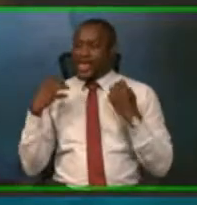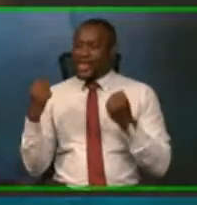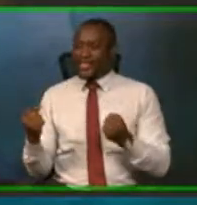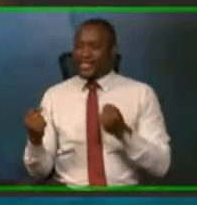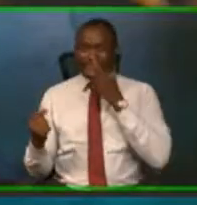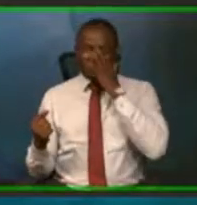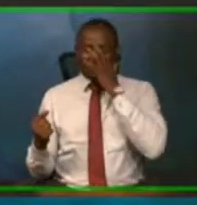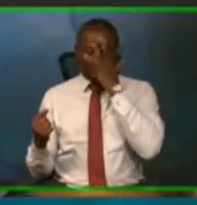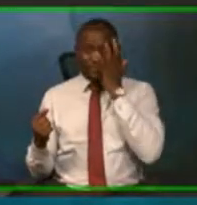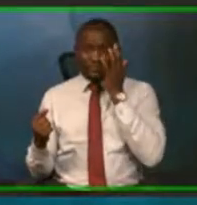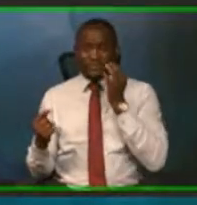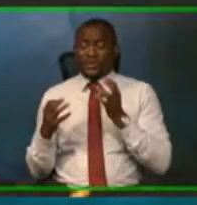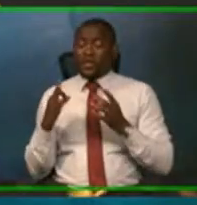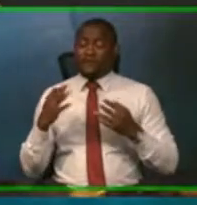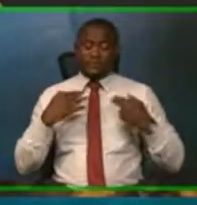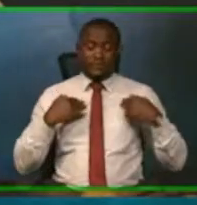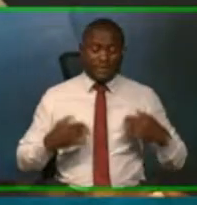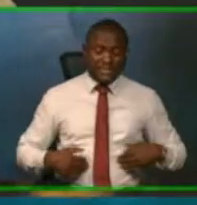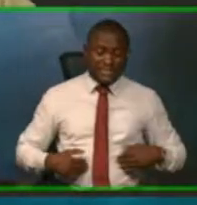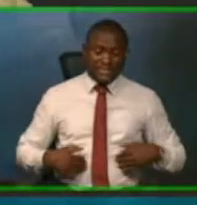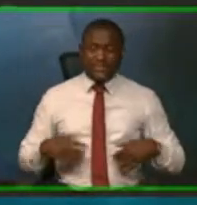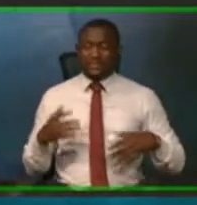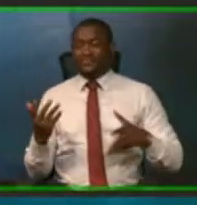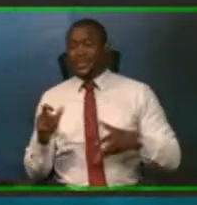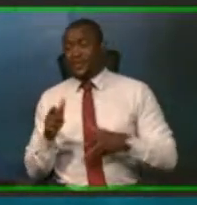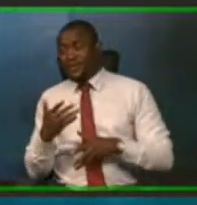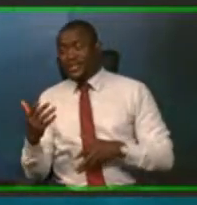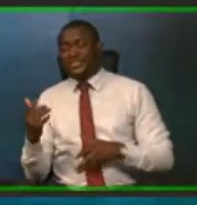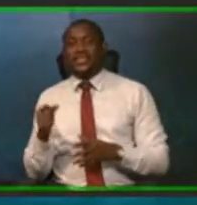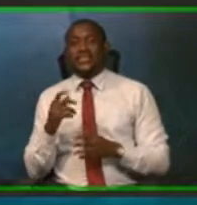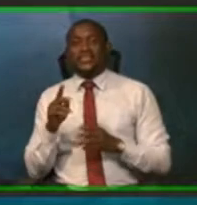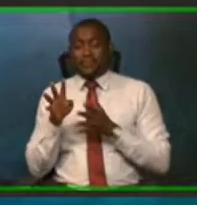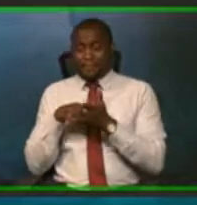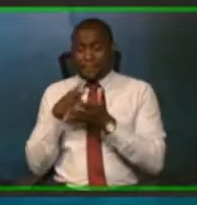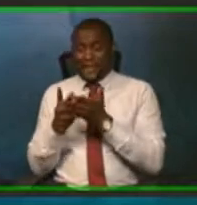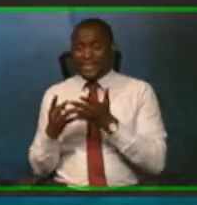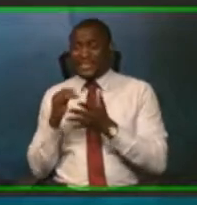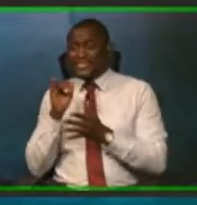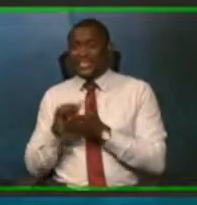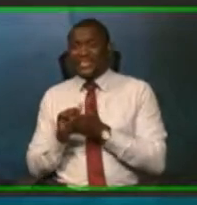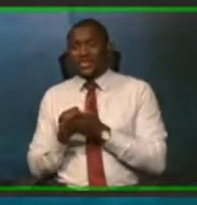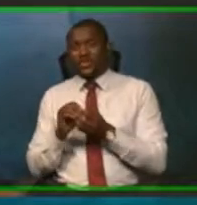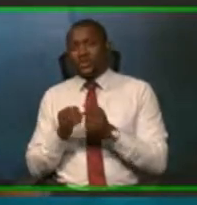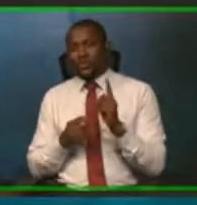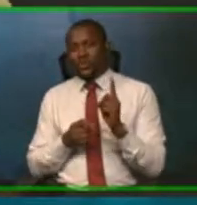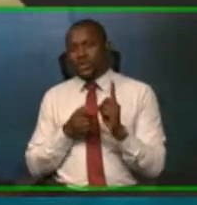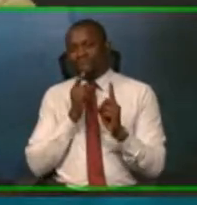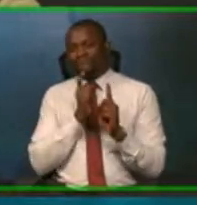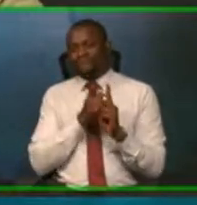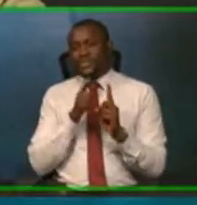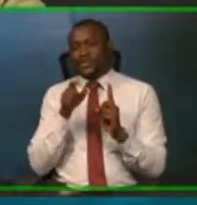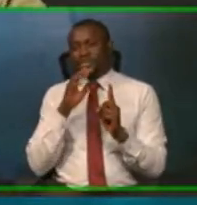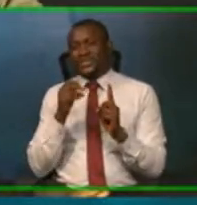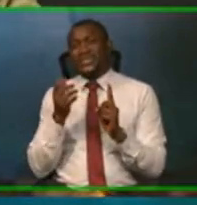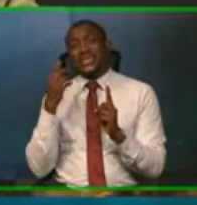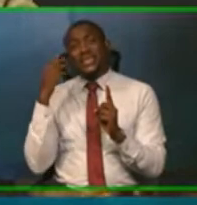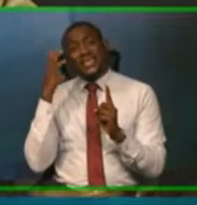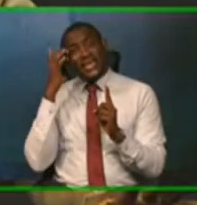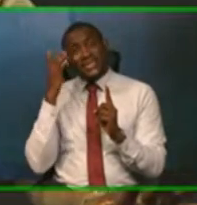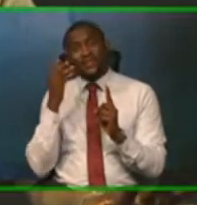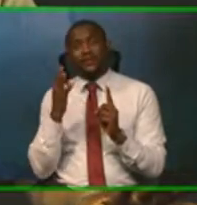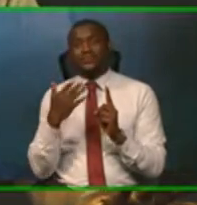of bodies and all of that, the pattern is that number one, there has to be the hearing of faith. Is that